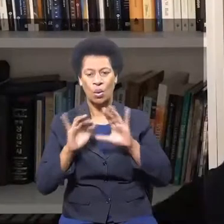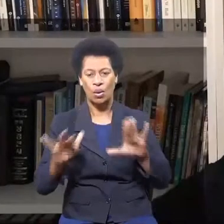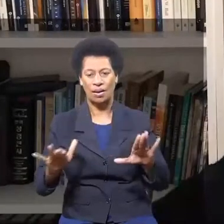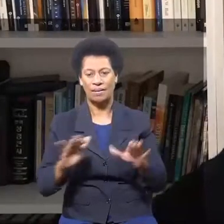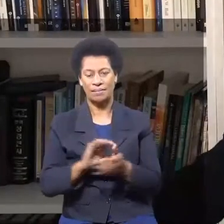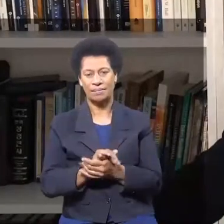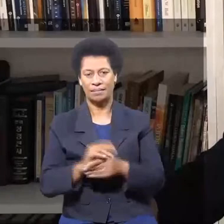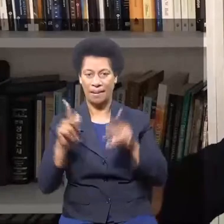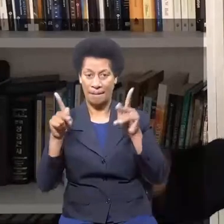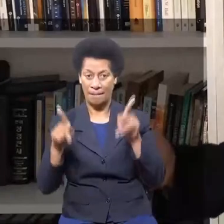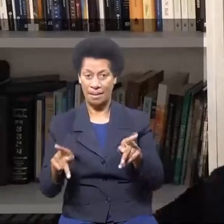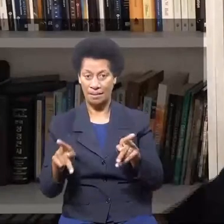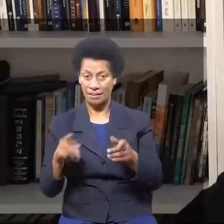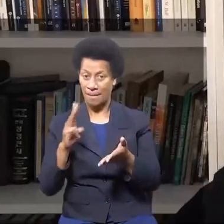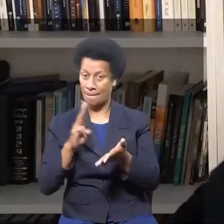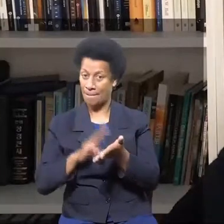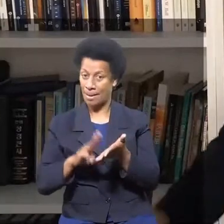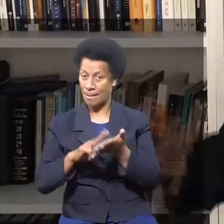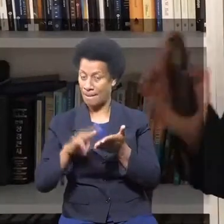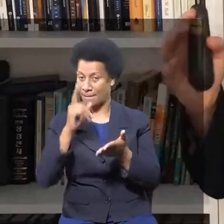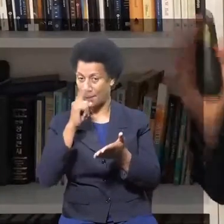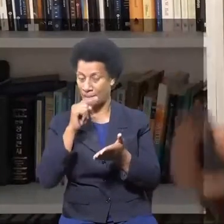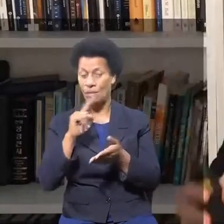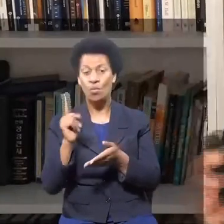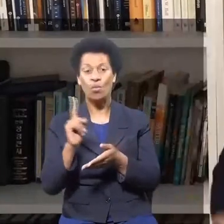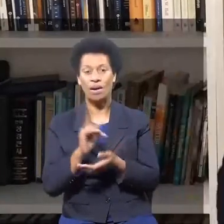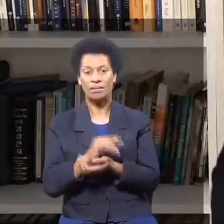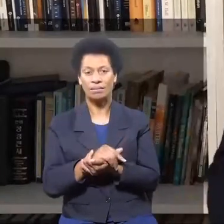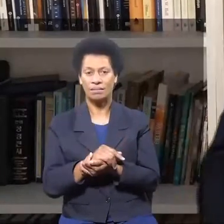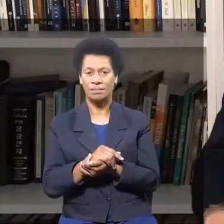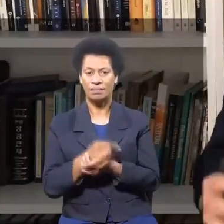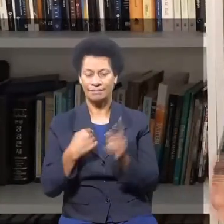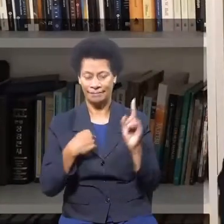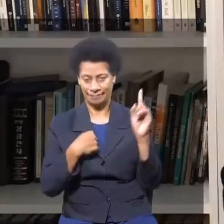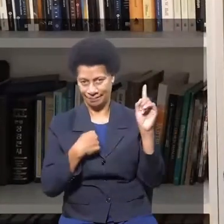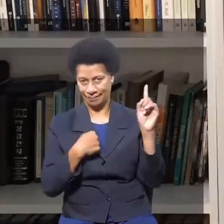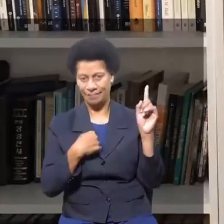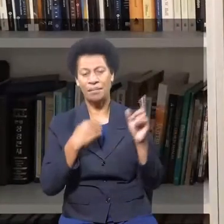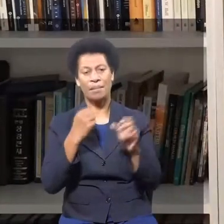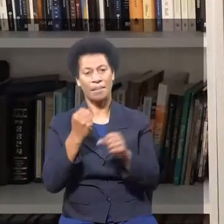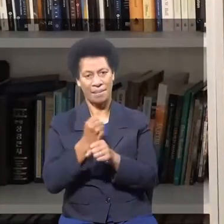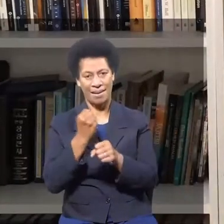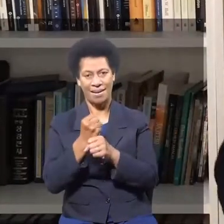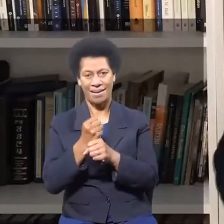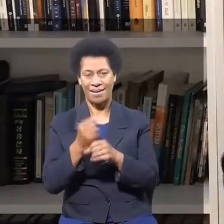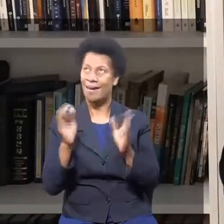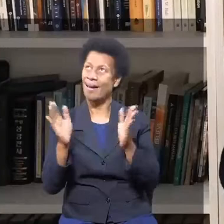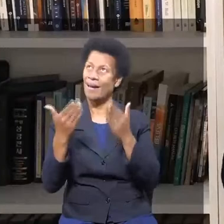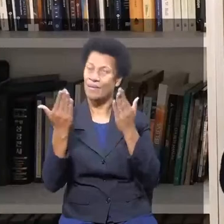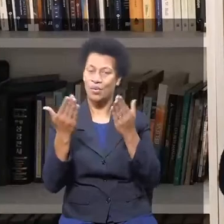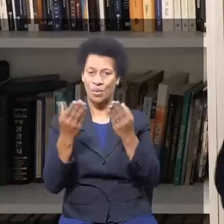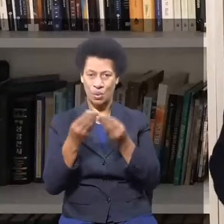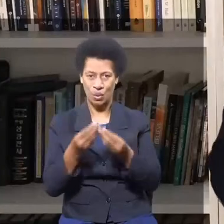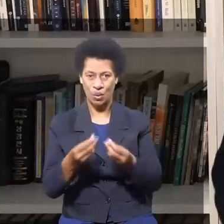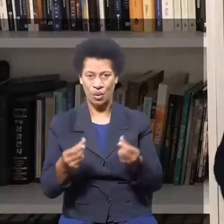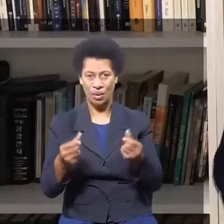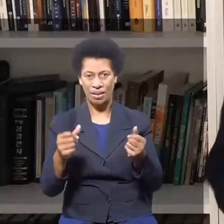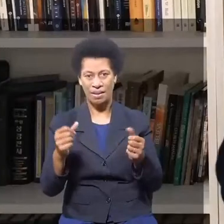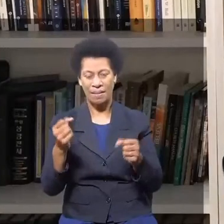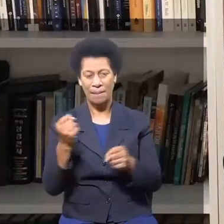the presence of 1 million people, he told them, 'I made heaven and earth, and I made them